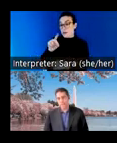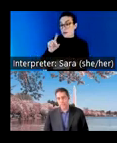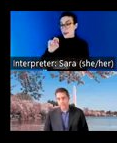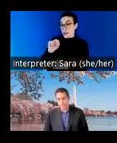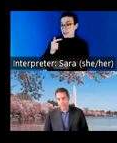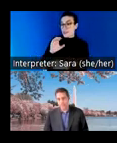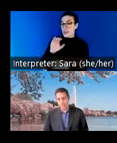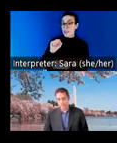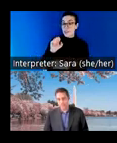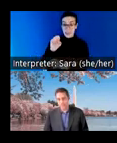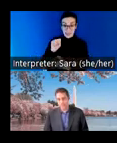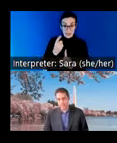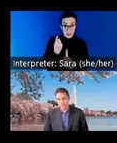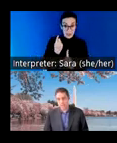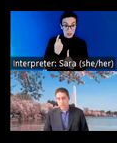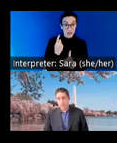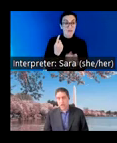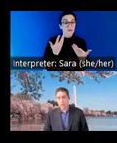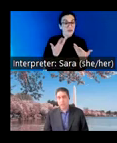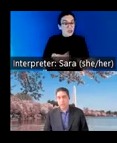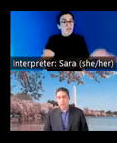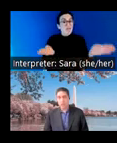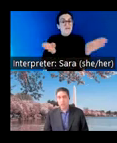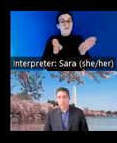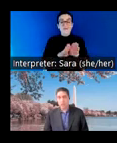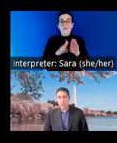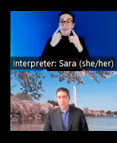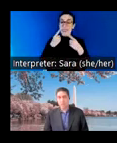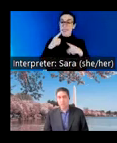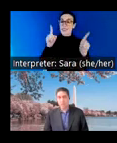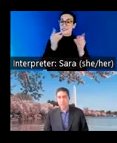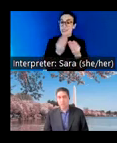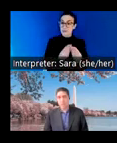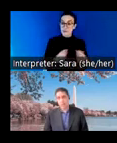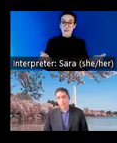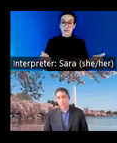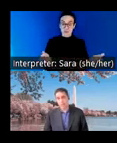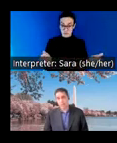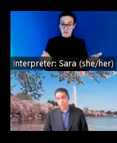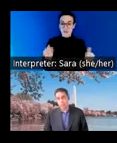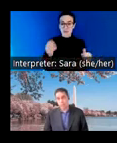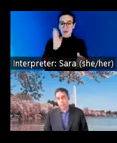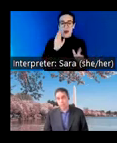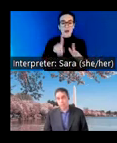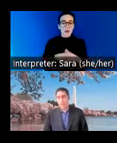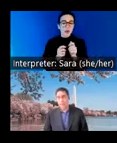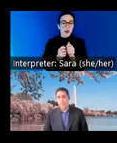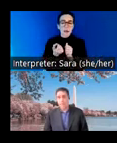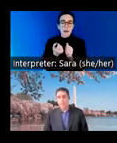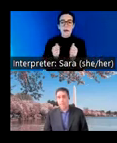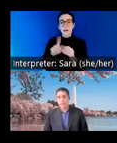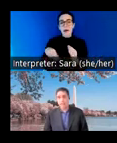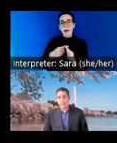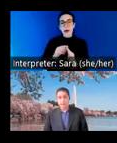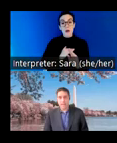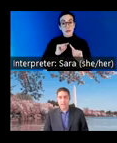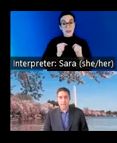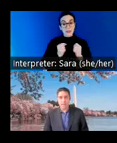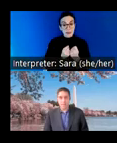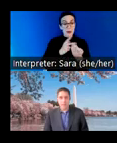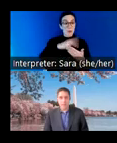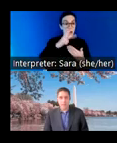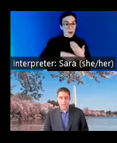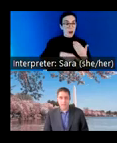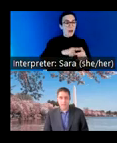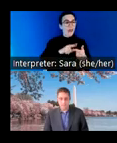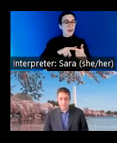to successful resolutions. So I'll start with a few things about our team and overall program, and then move on to some highlights